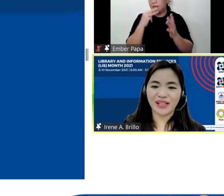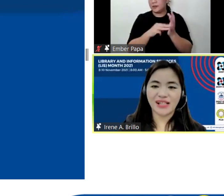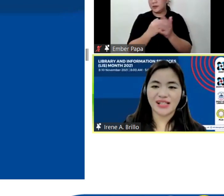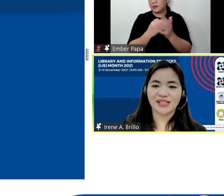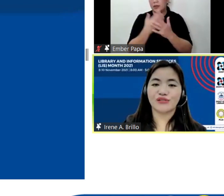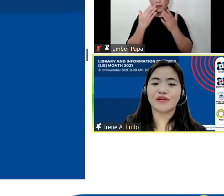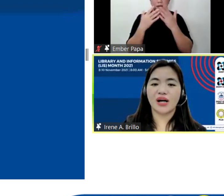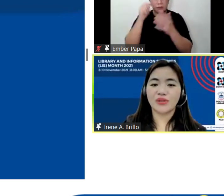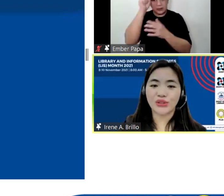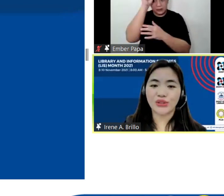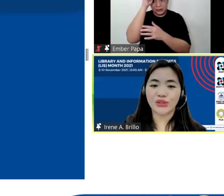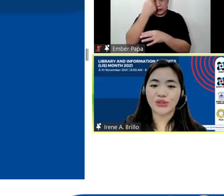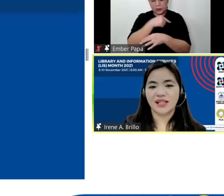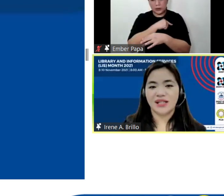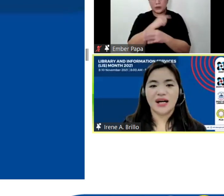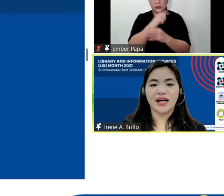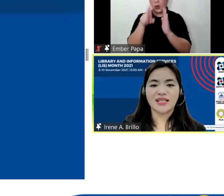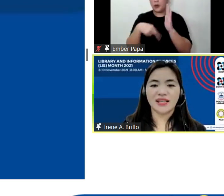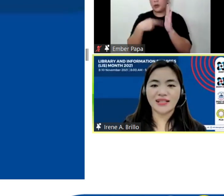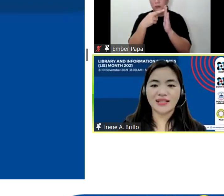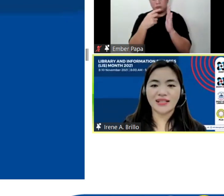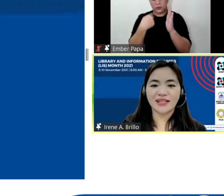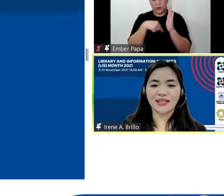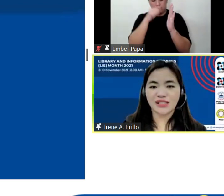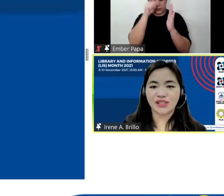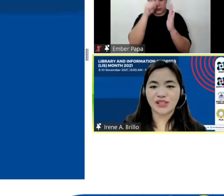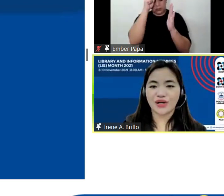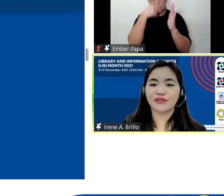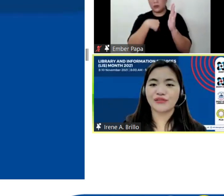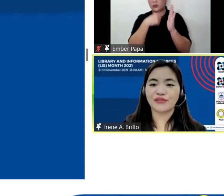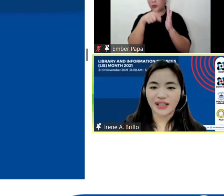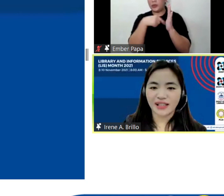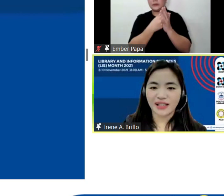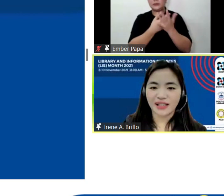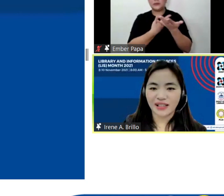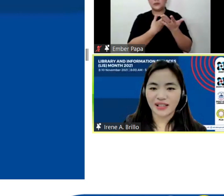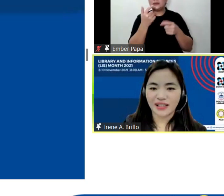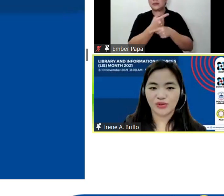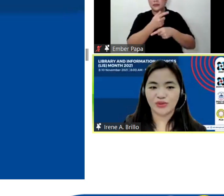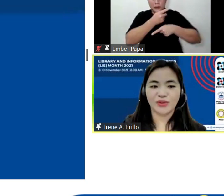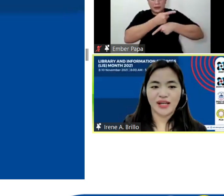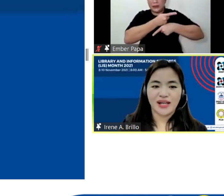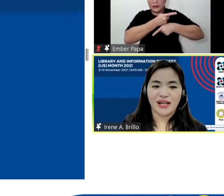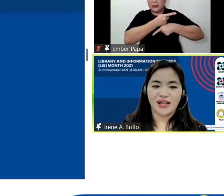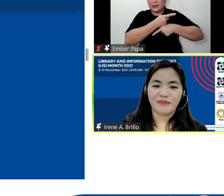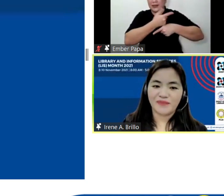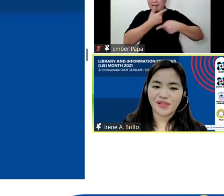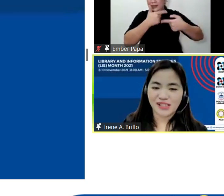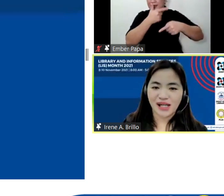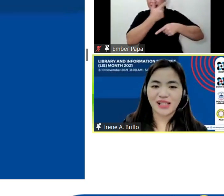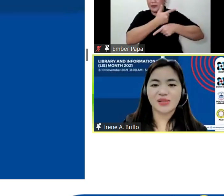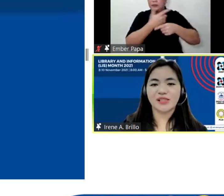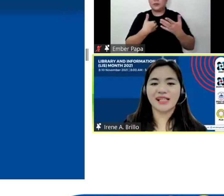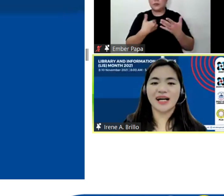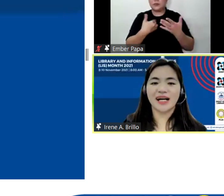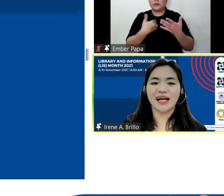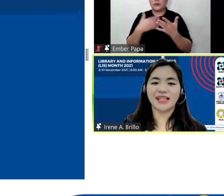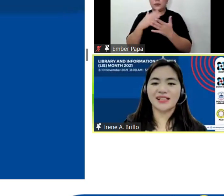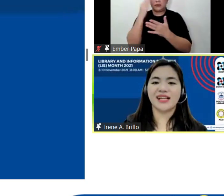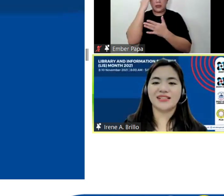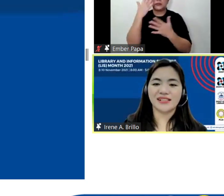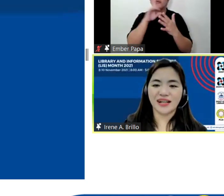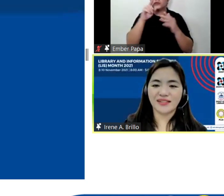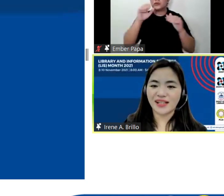reminding us of our roles as gatekeepers of knowledge. So, challenge po sa atin